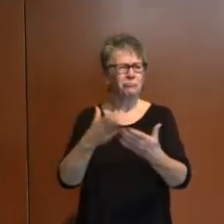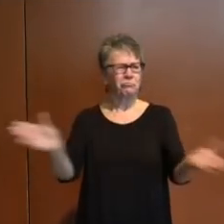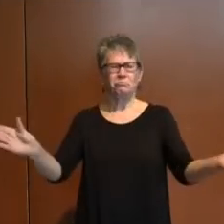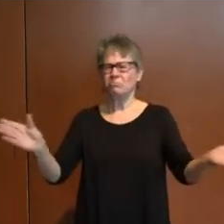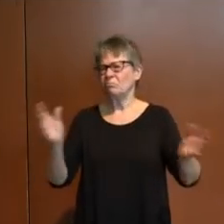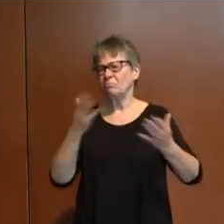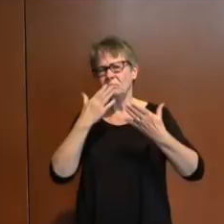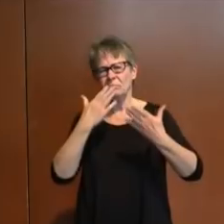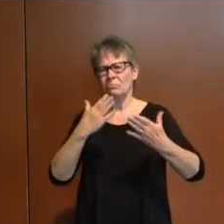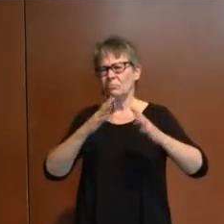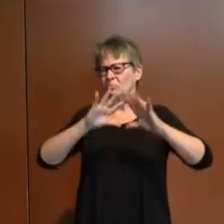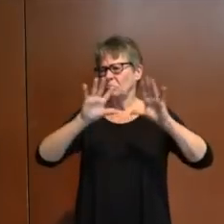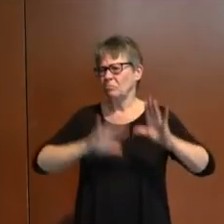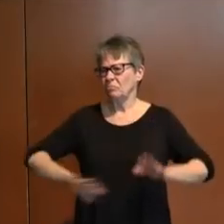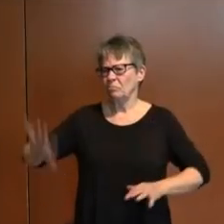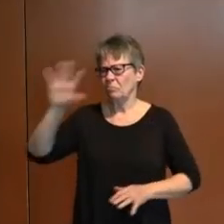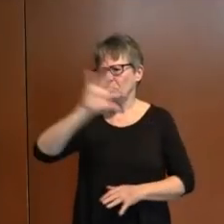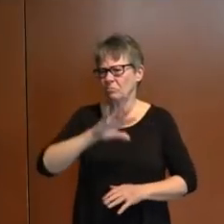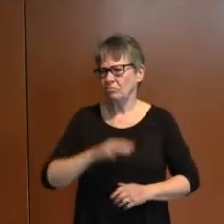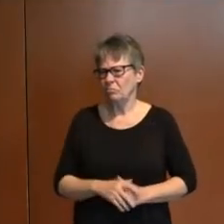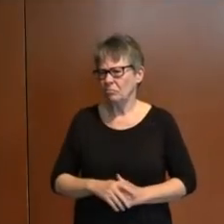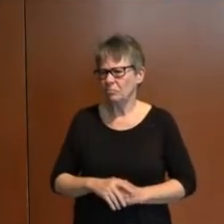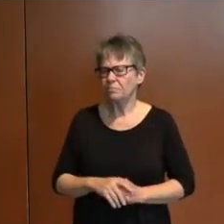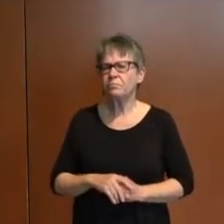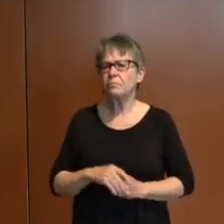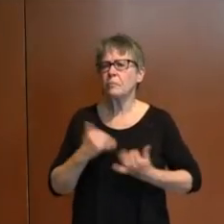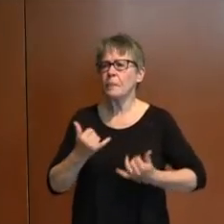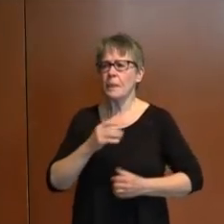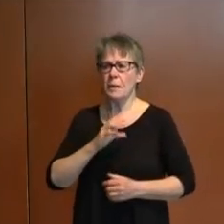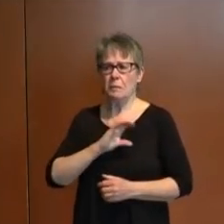few times since the